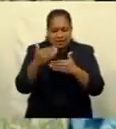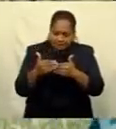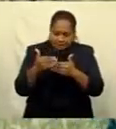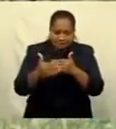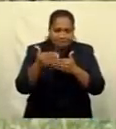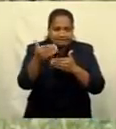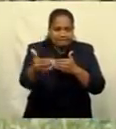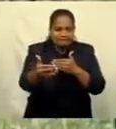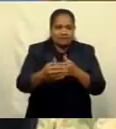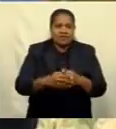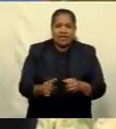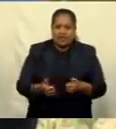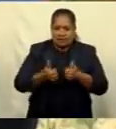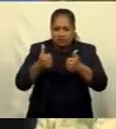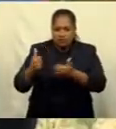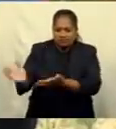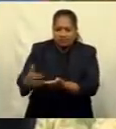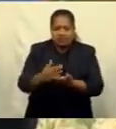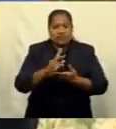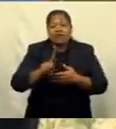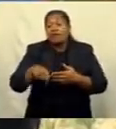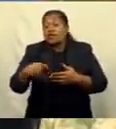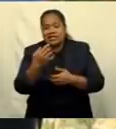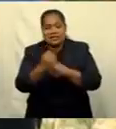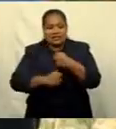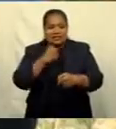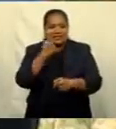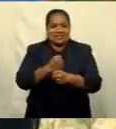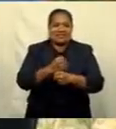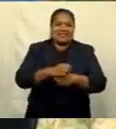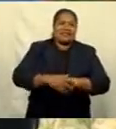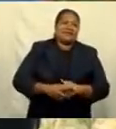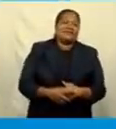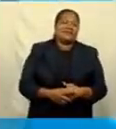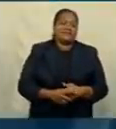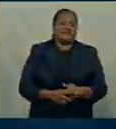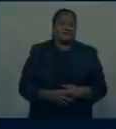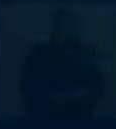fruitful harvest next season. Eleanor Turangaivu, FBC News.